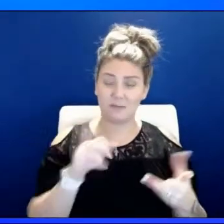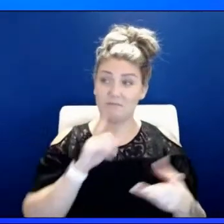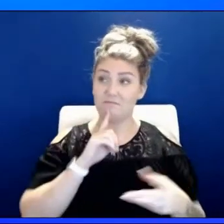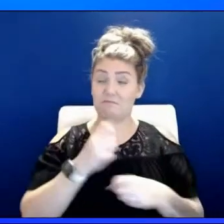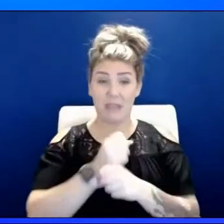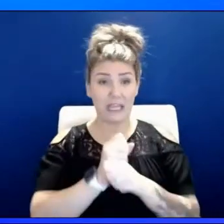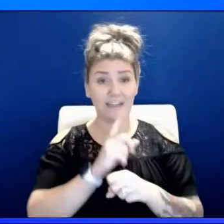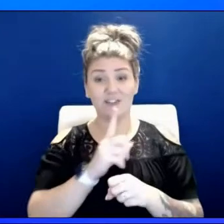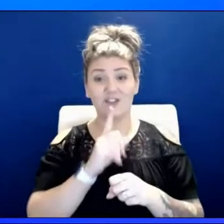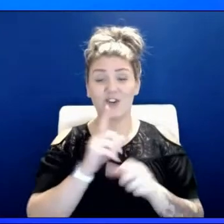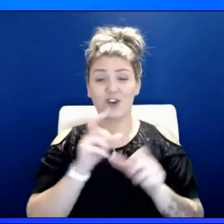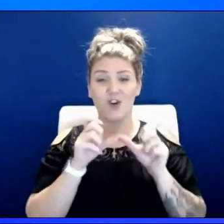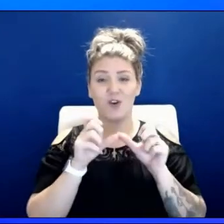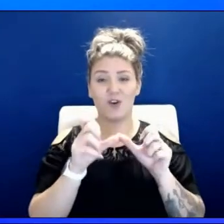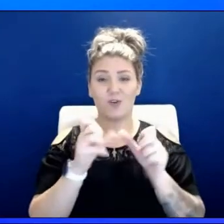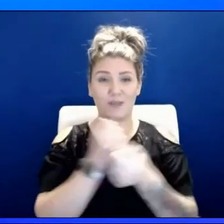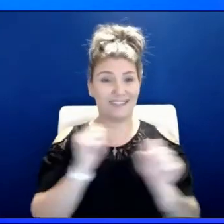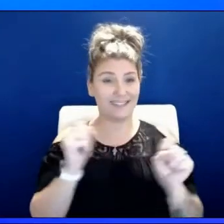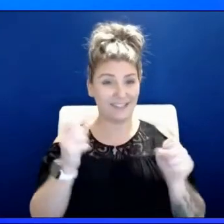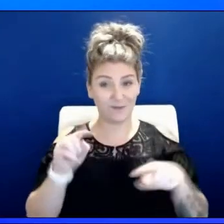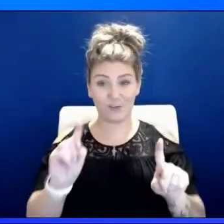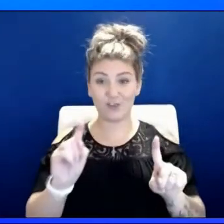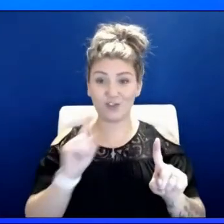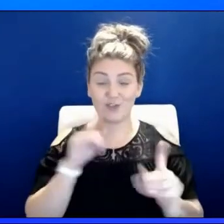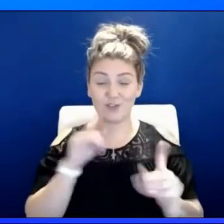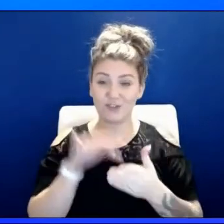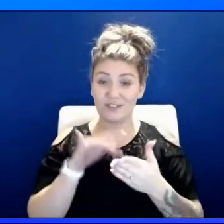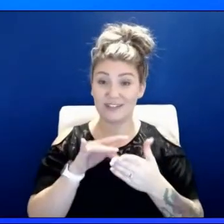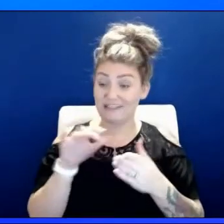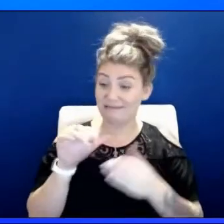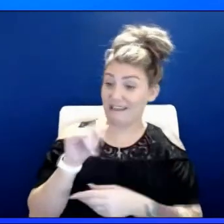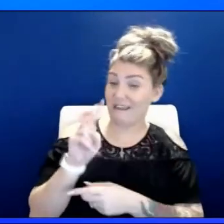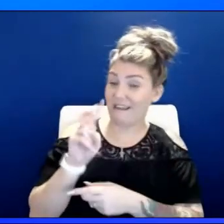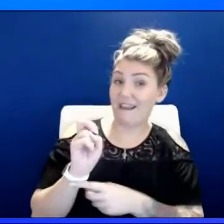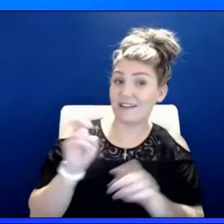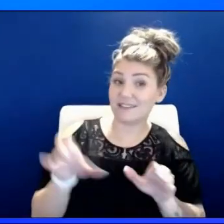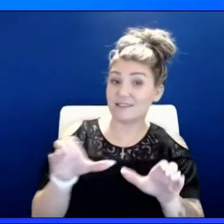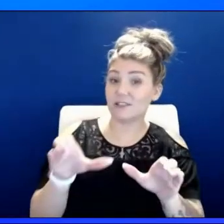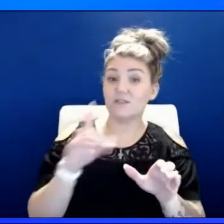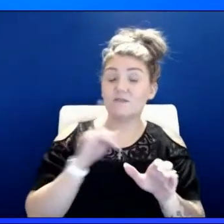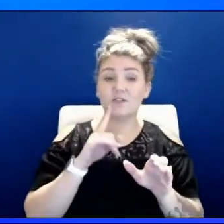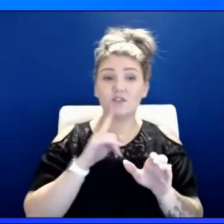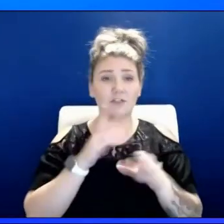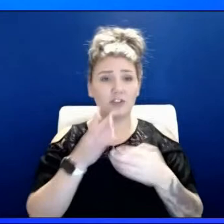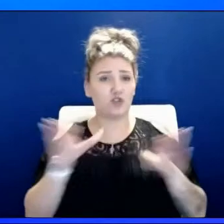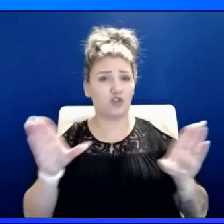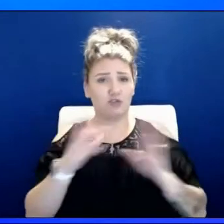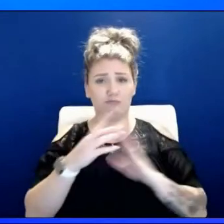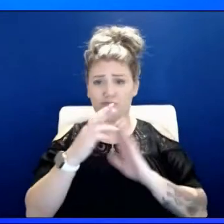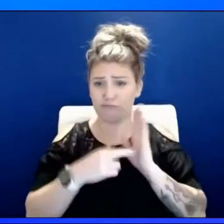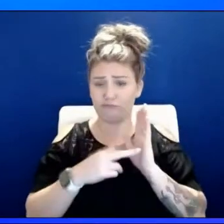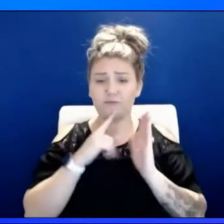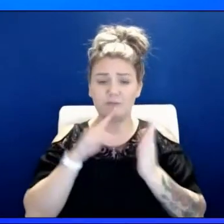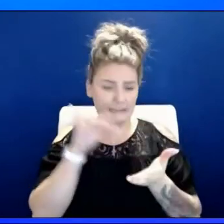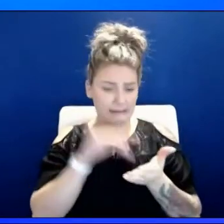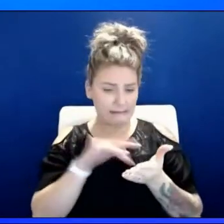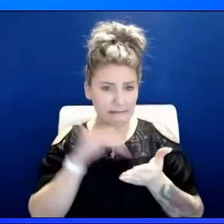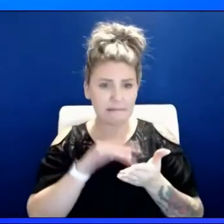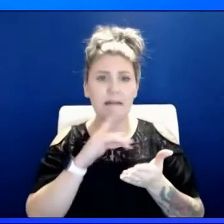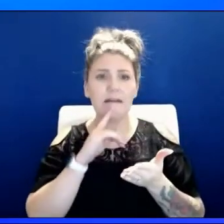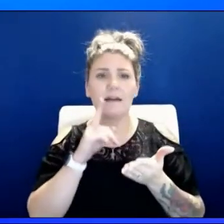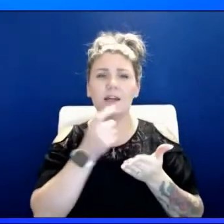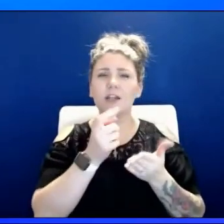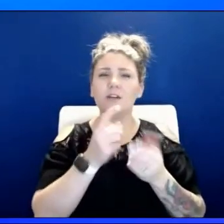a trial. In the active studies, our general framework is we study a drug first a few hundred patients,